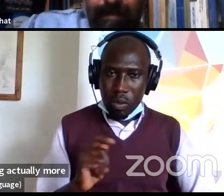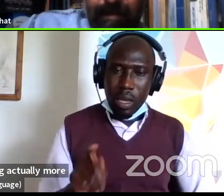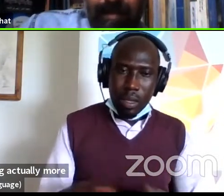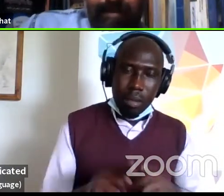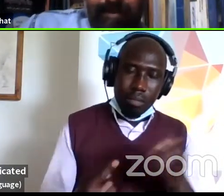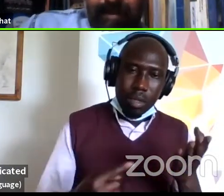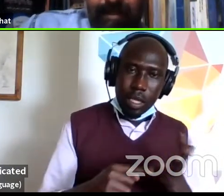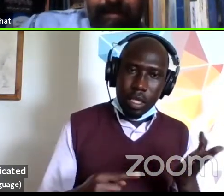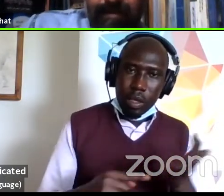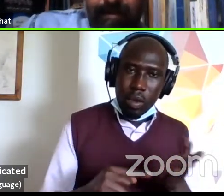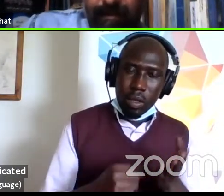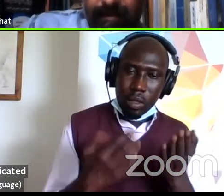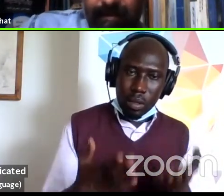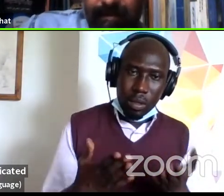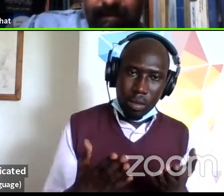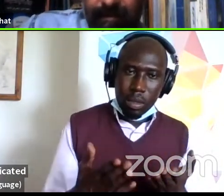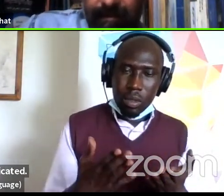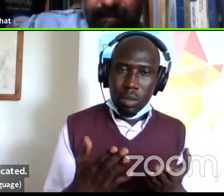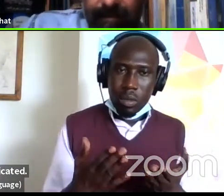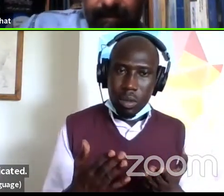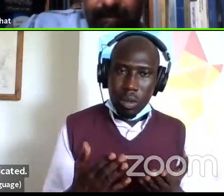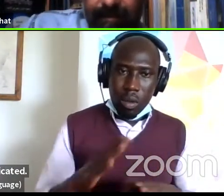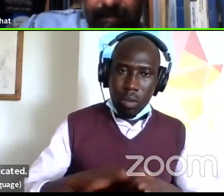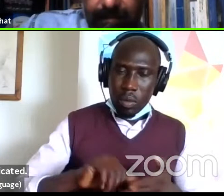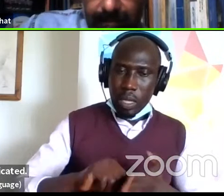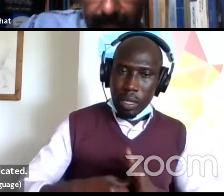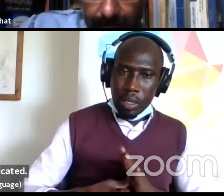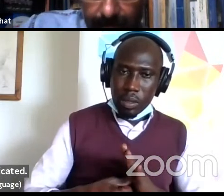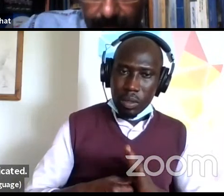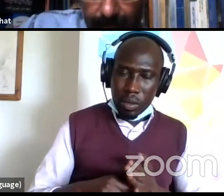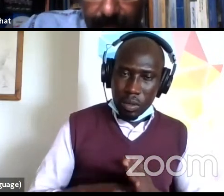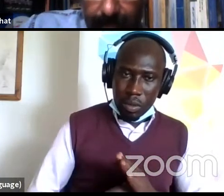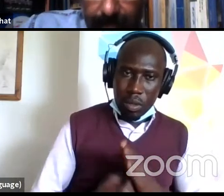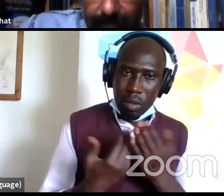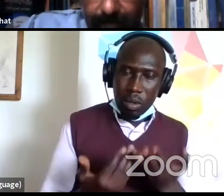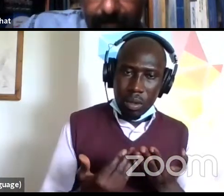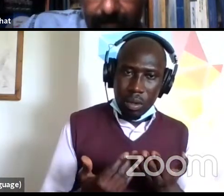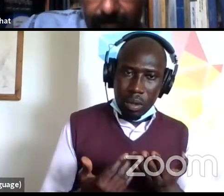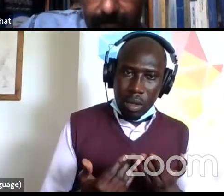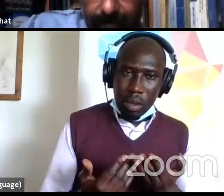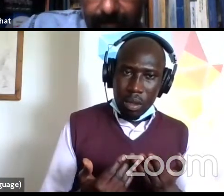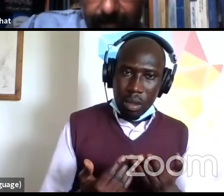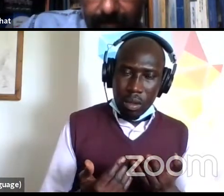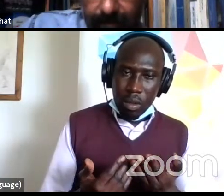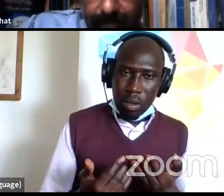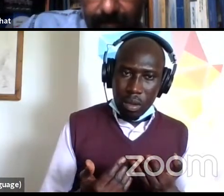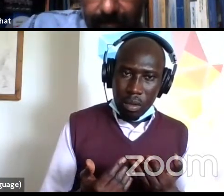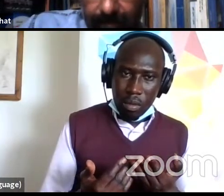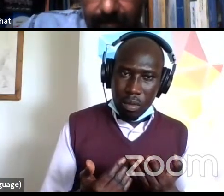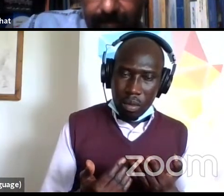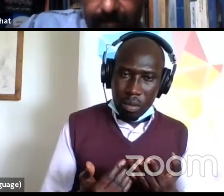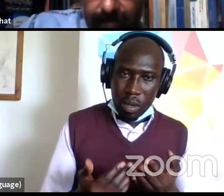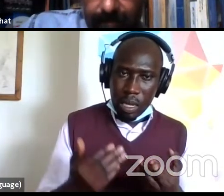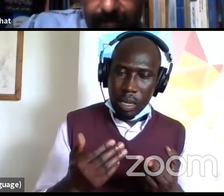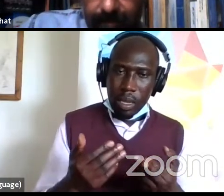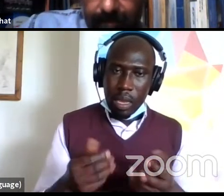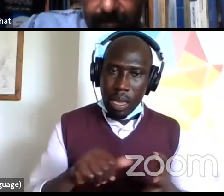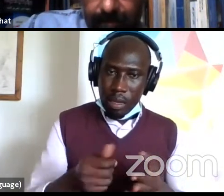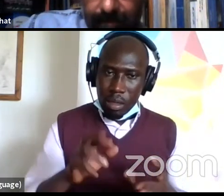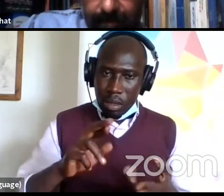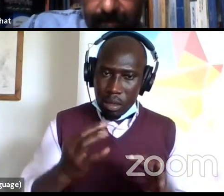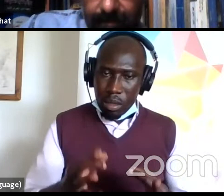to hinder and pretty much limit anything related to freedoms and